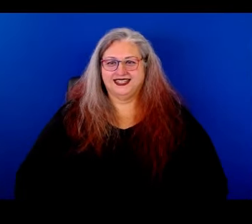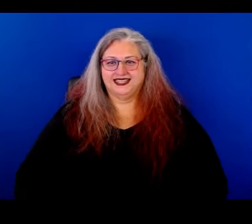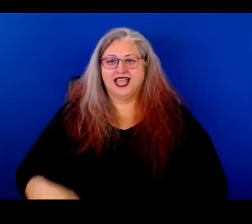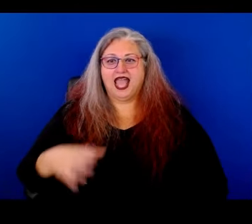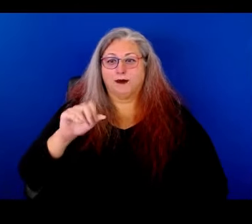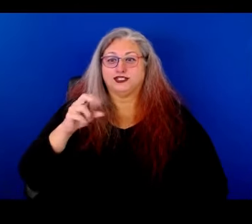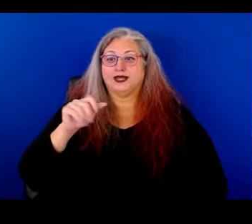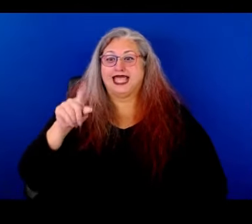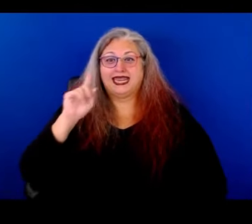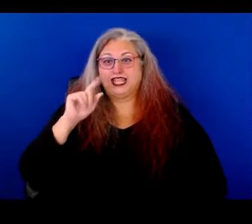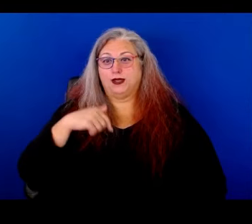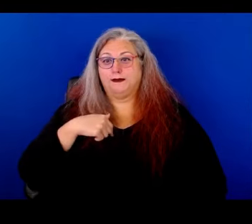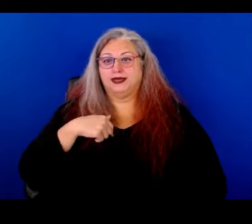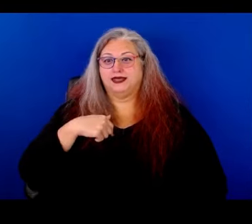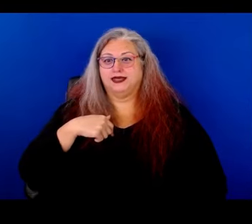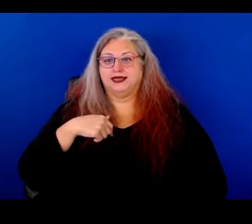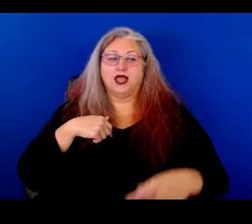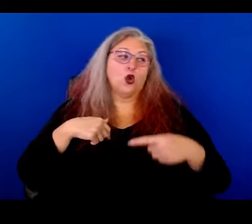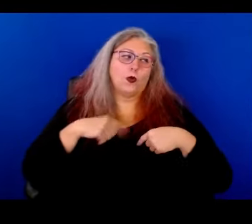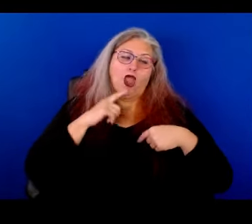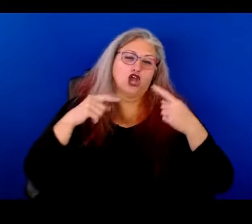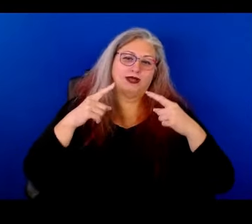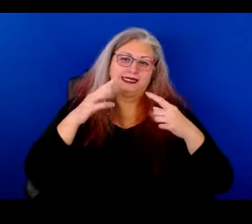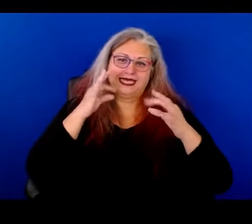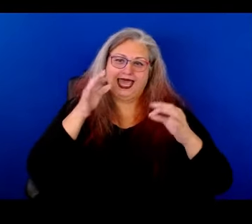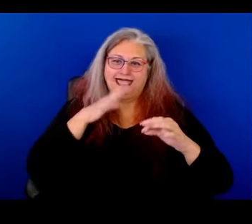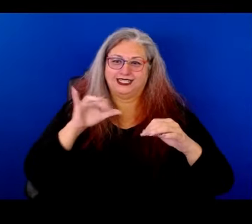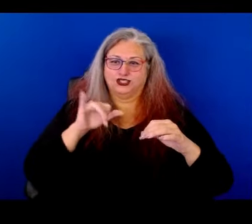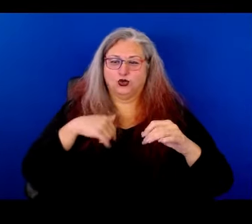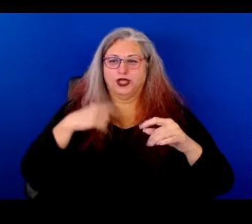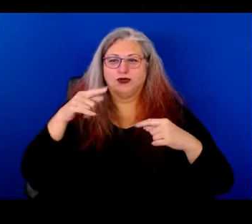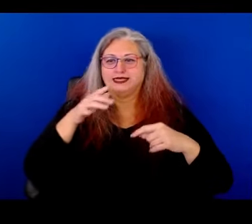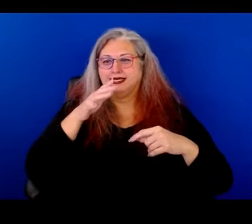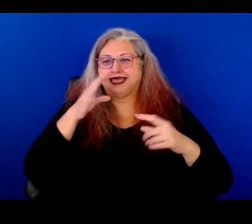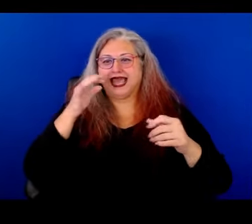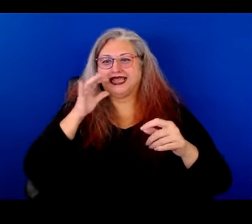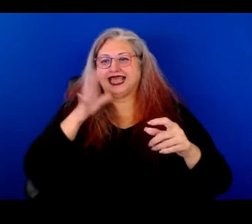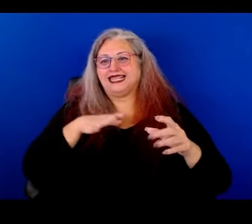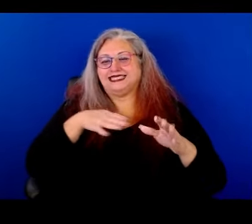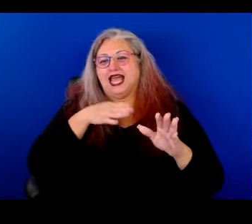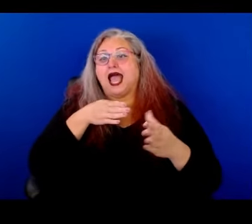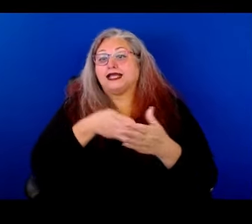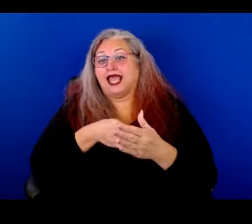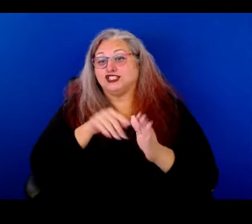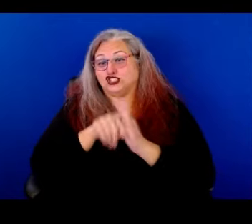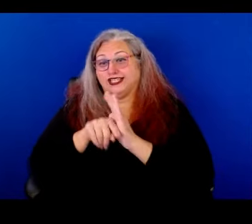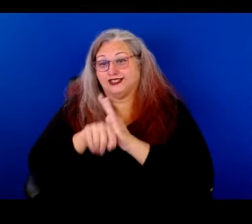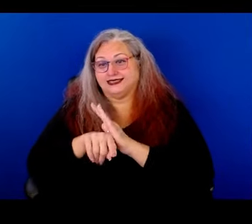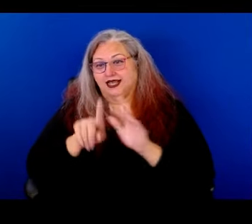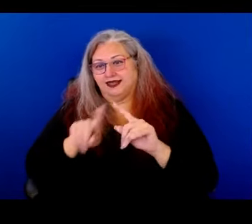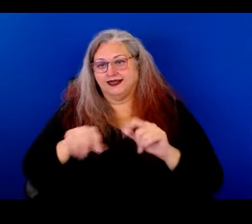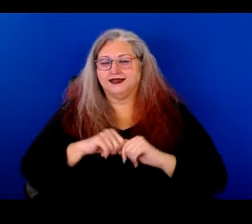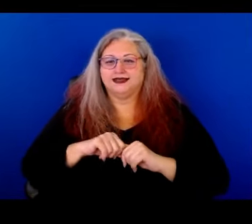I hope Shakira can't hear me. No. Yeah. We're crazy cat ladies too. We're crazy cat ladies against genocide, however. Yes. That's who